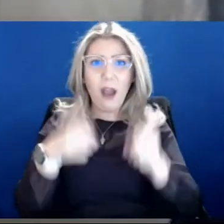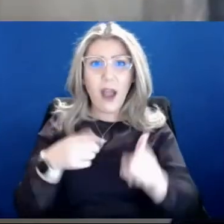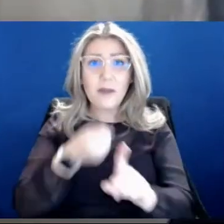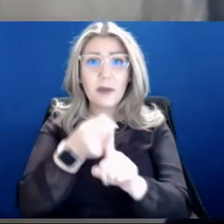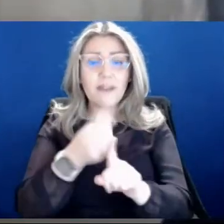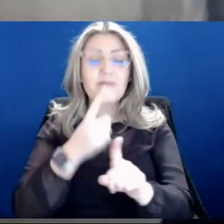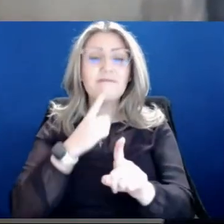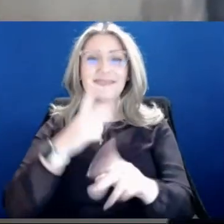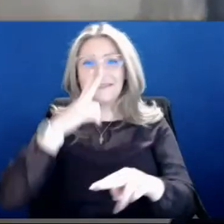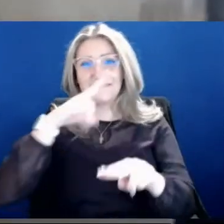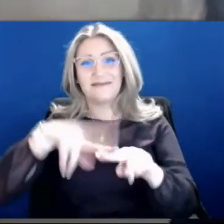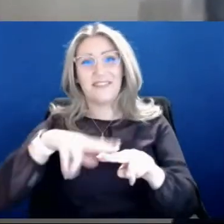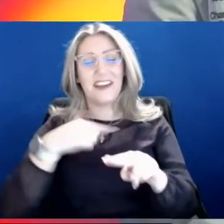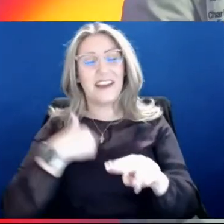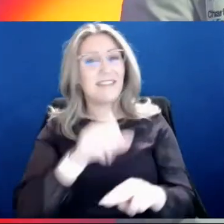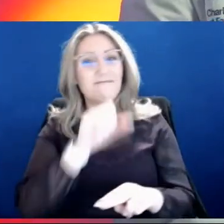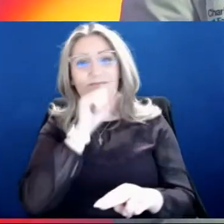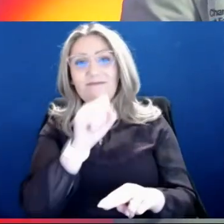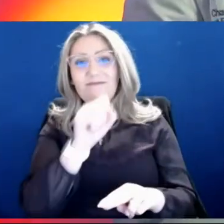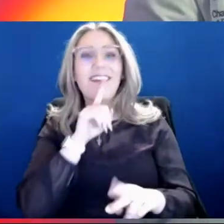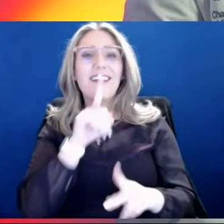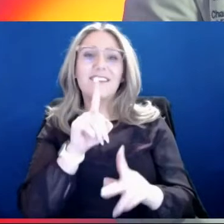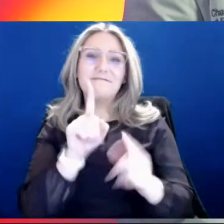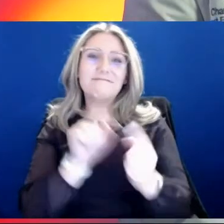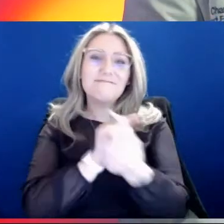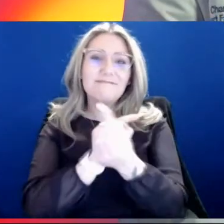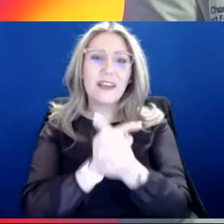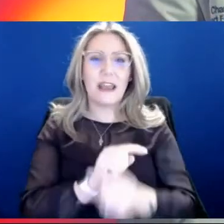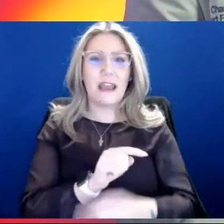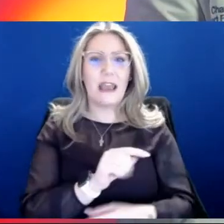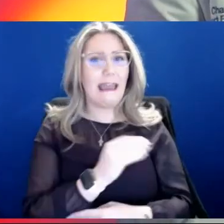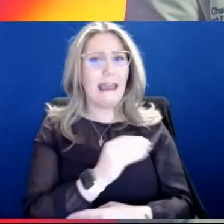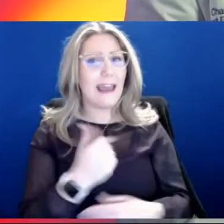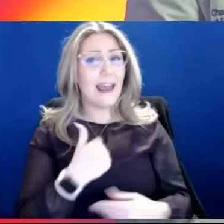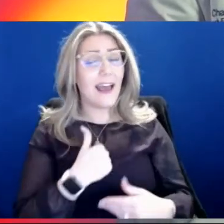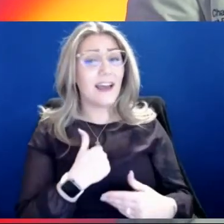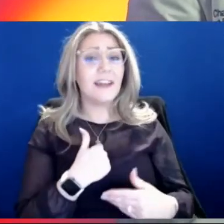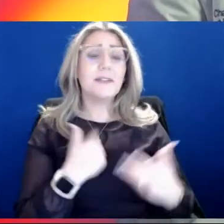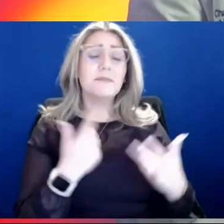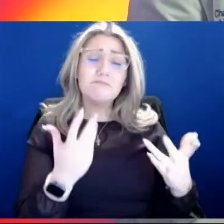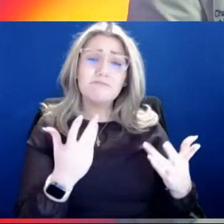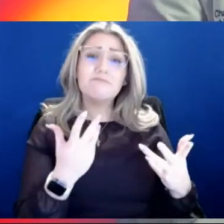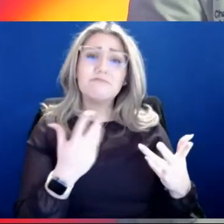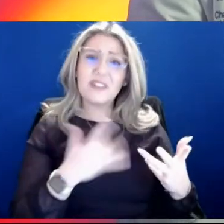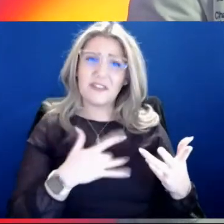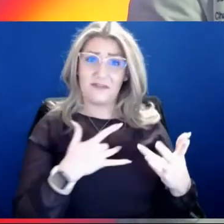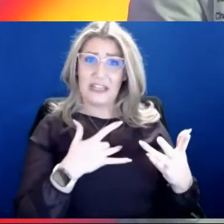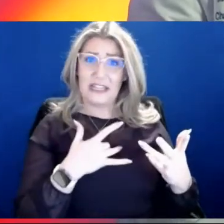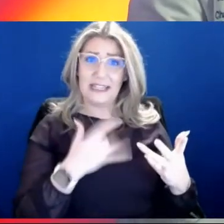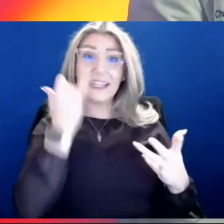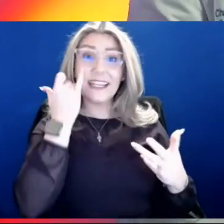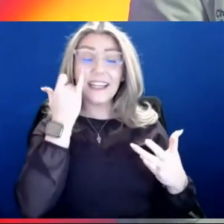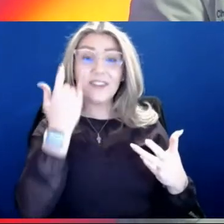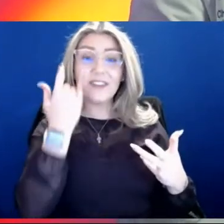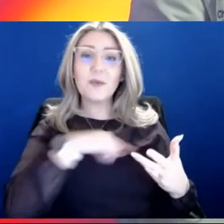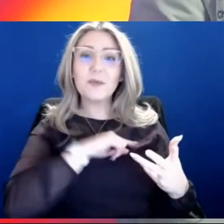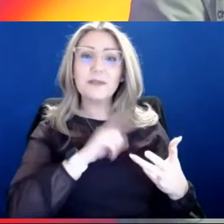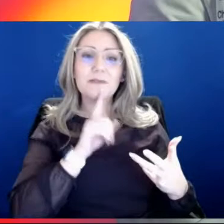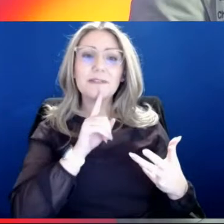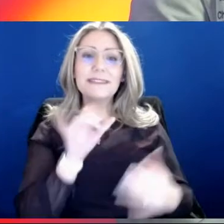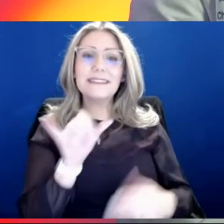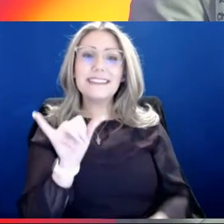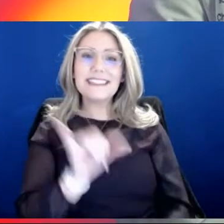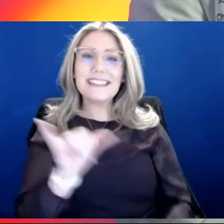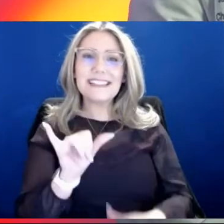I loved meeting him. And I just get the feeling that had we been in the same grade